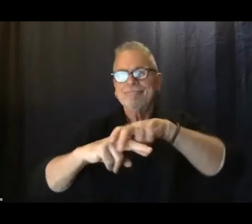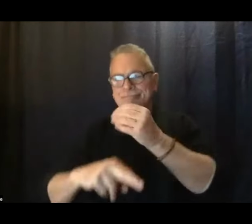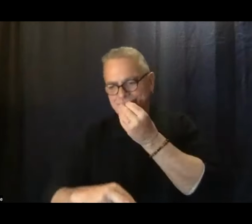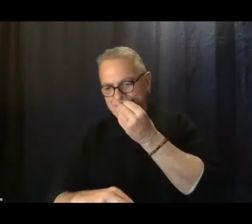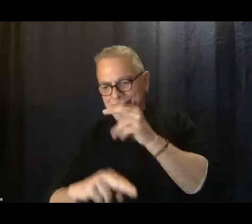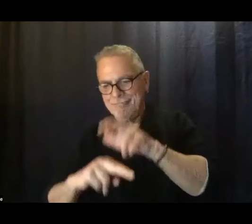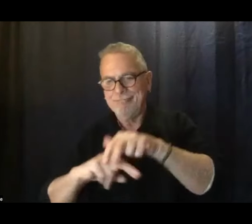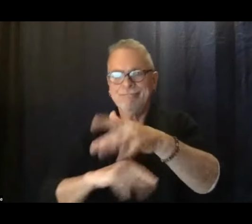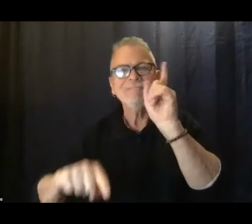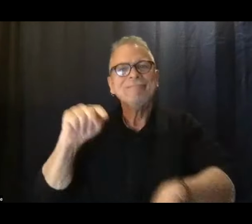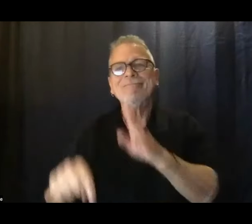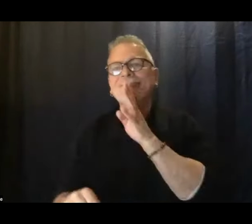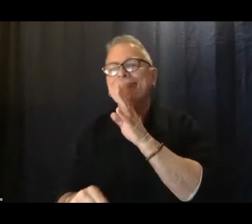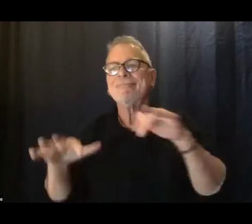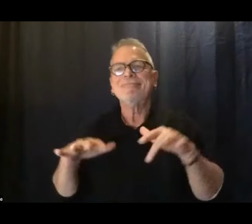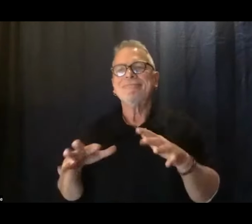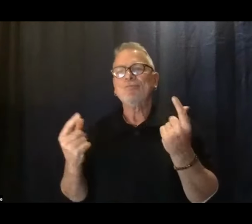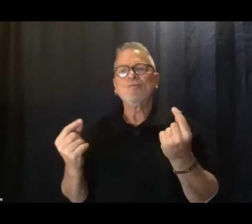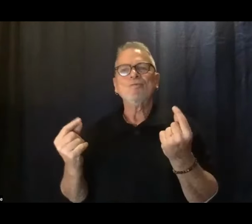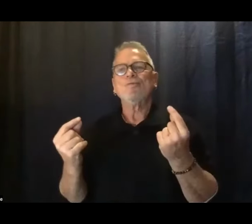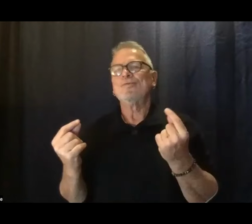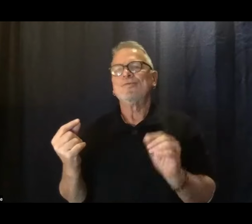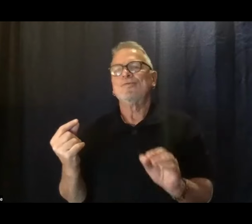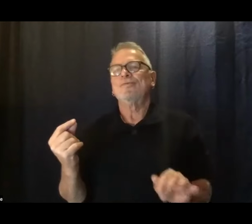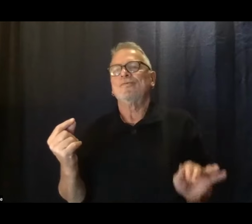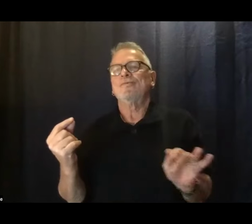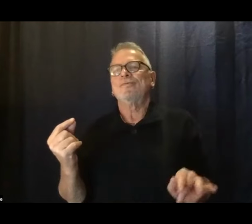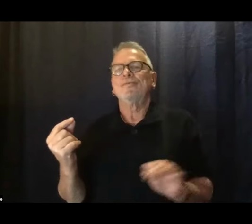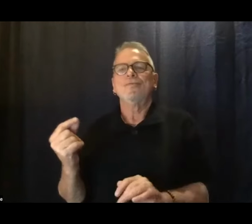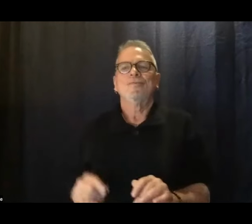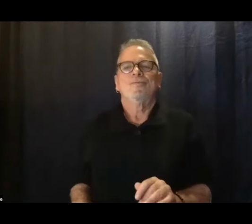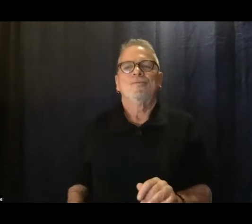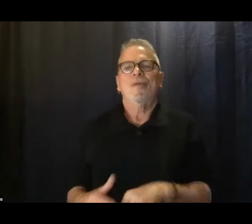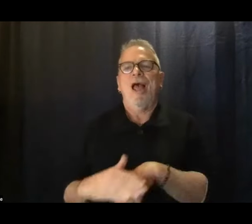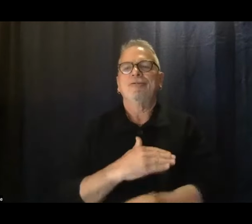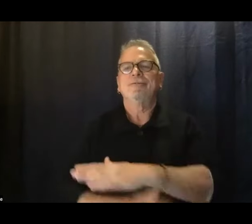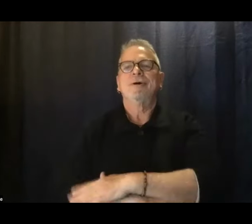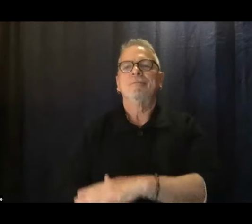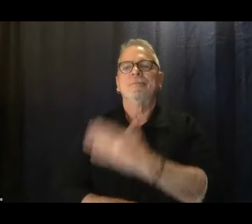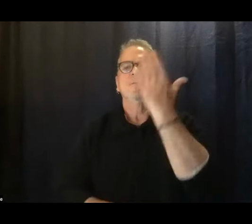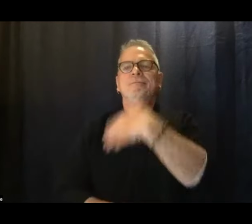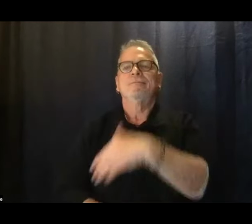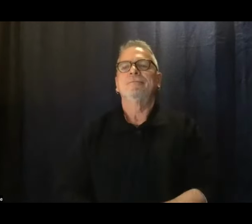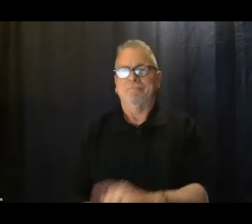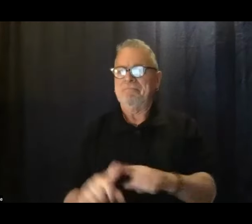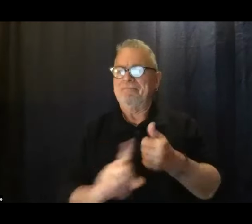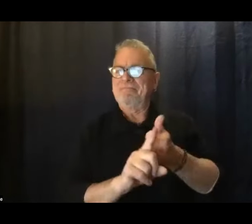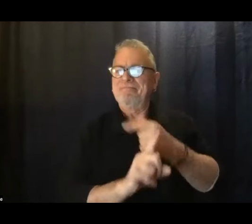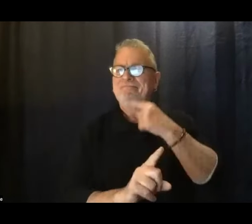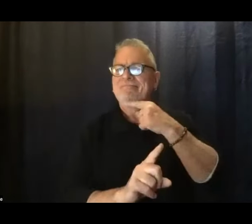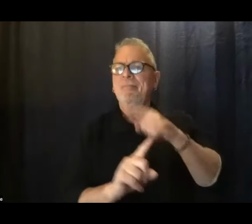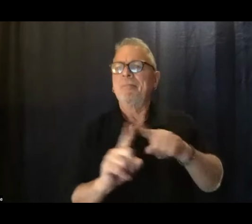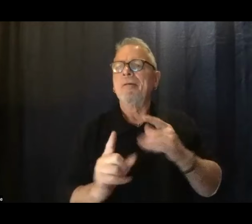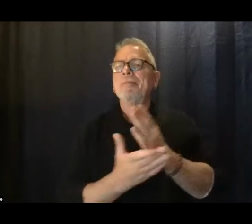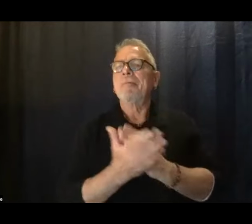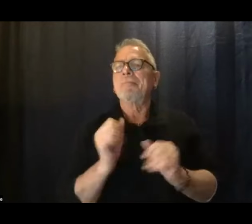time, they could not talk. That was part of the idea. Didn't matter what was happening, they were not allowed to talk. So they would use their